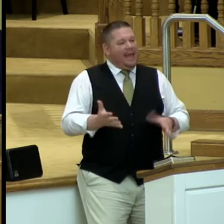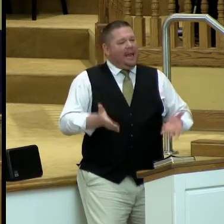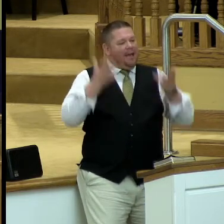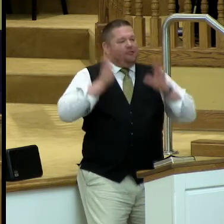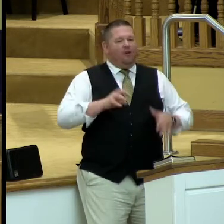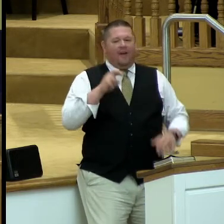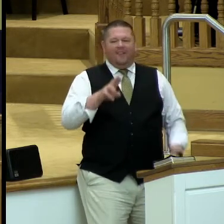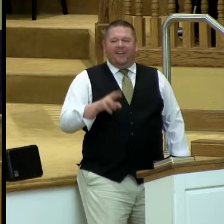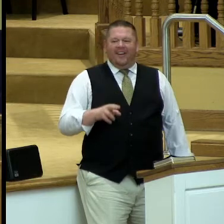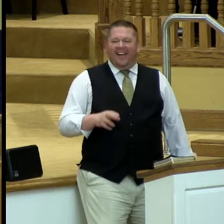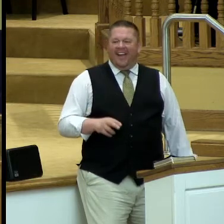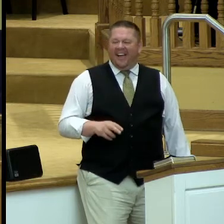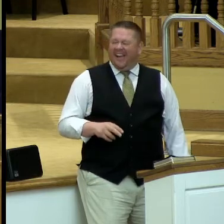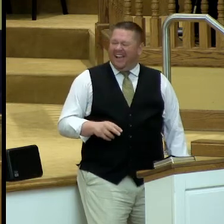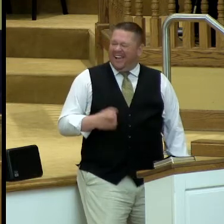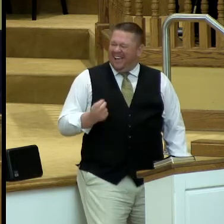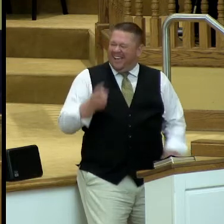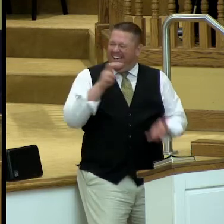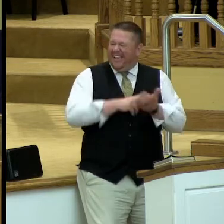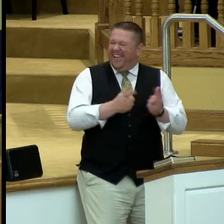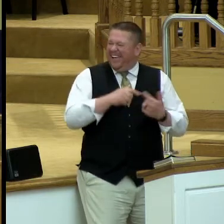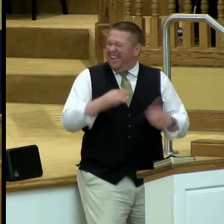ever.